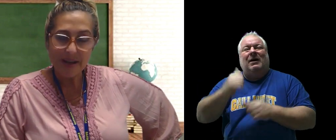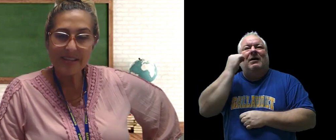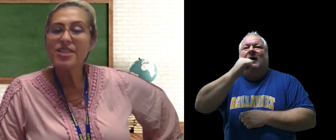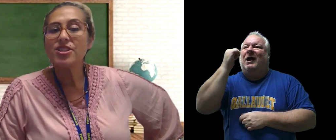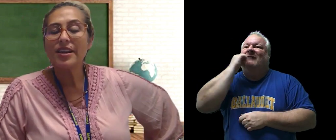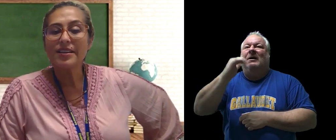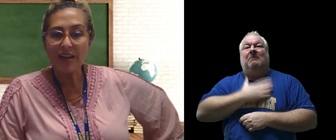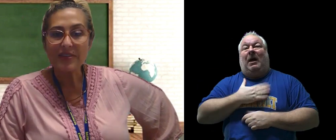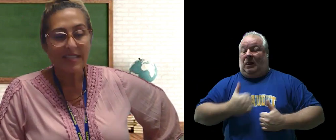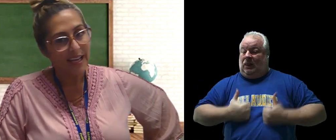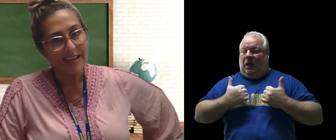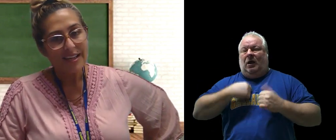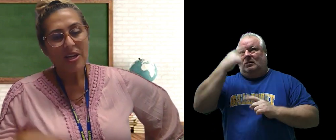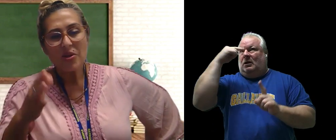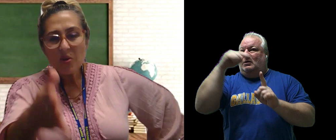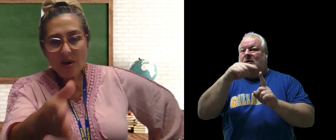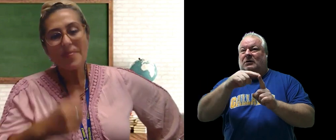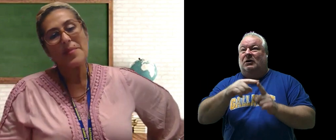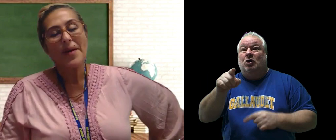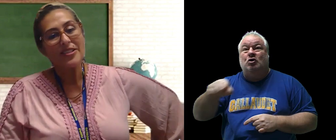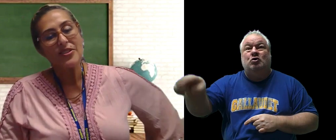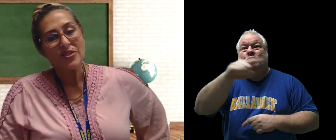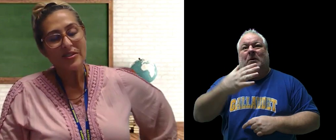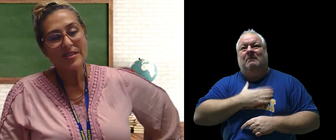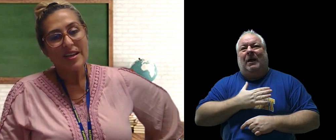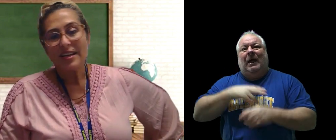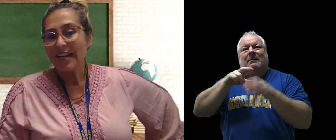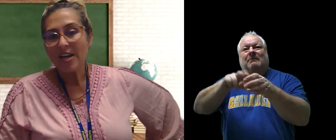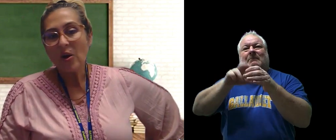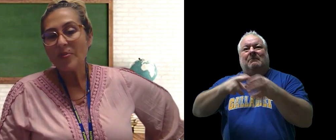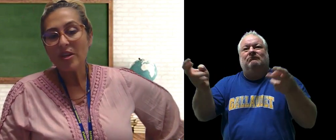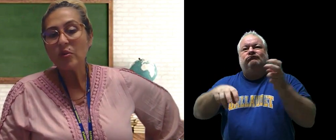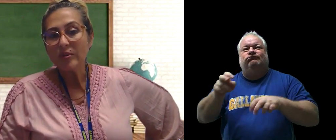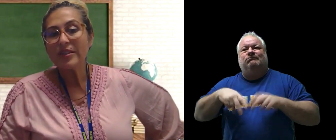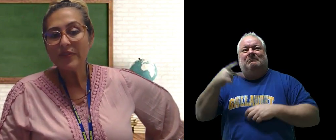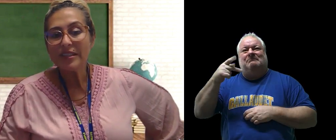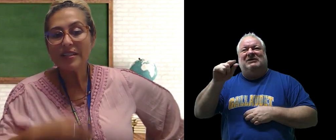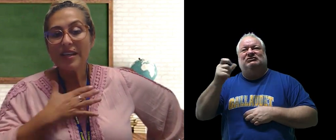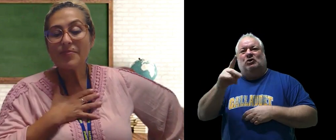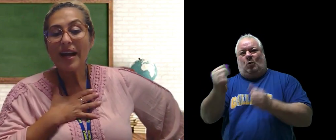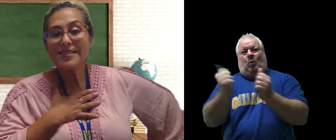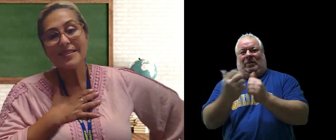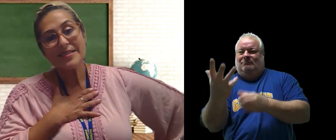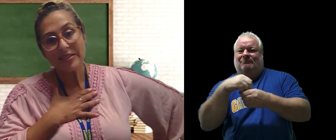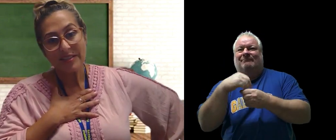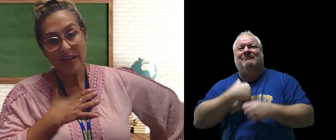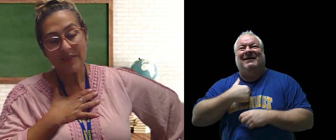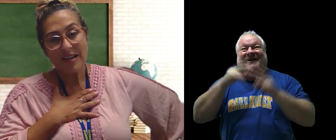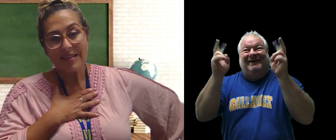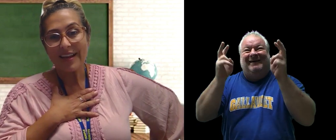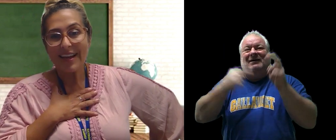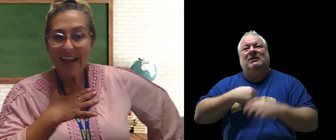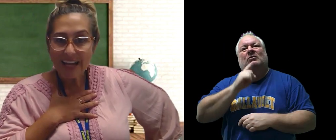live by each and every day. You are my passengers, and I hope that you really feel my sincere